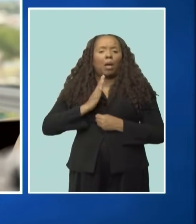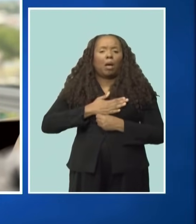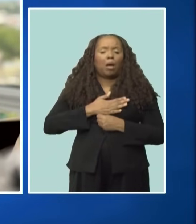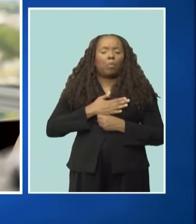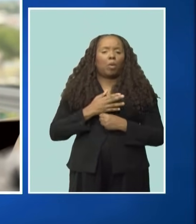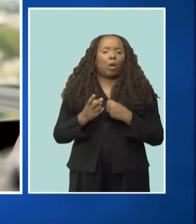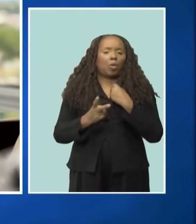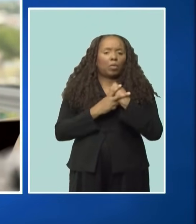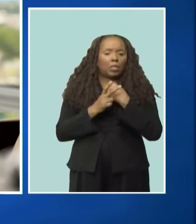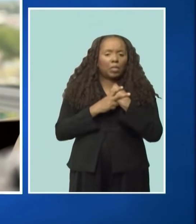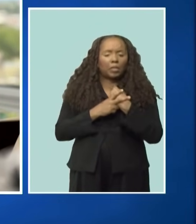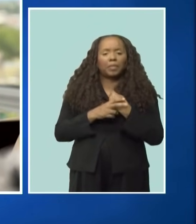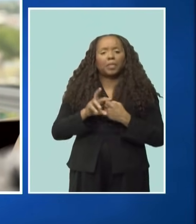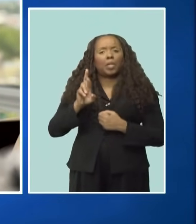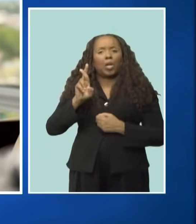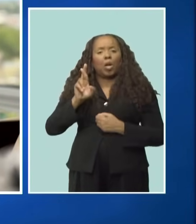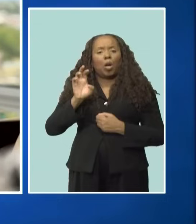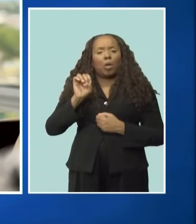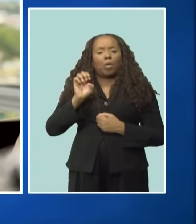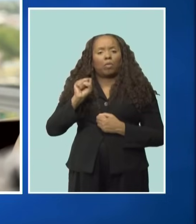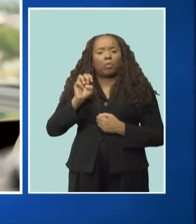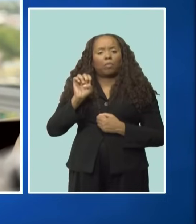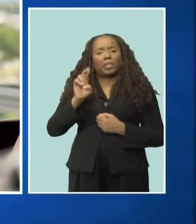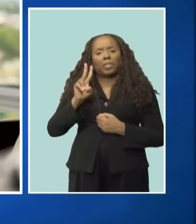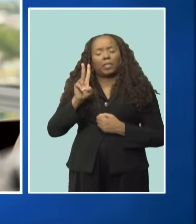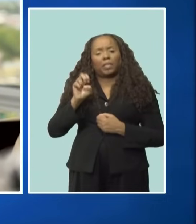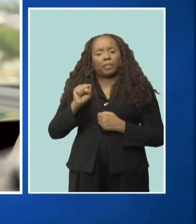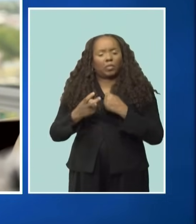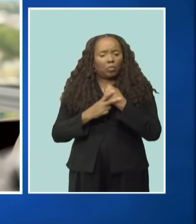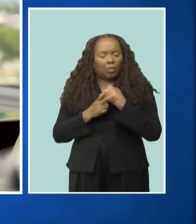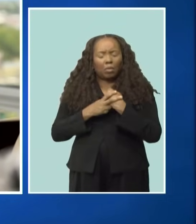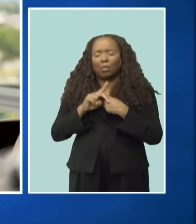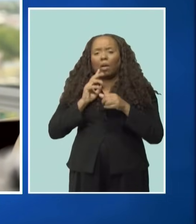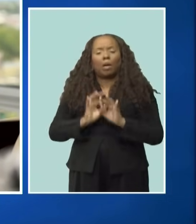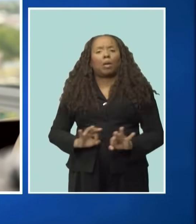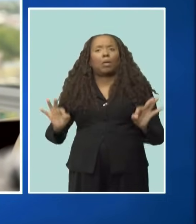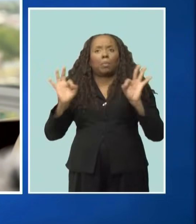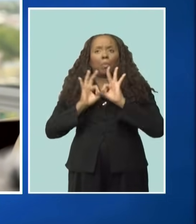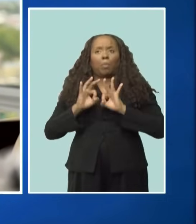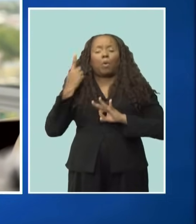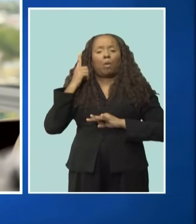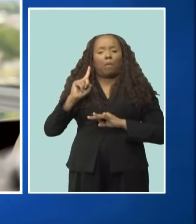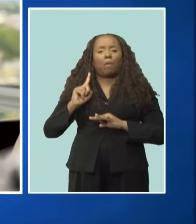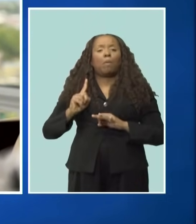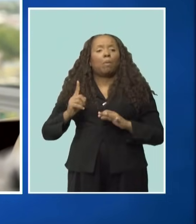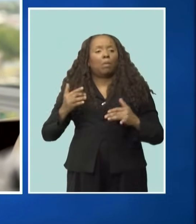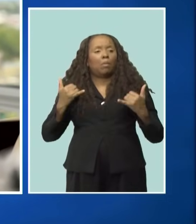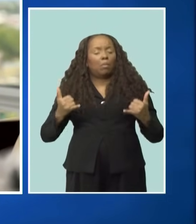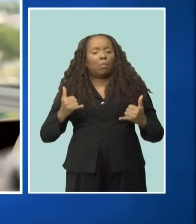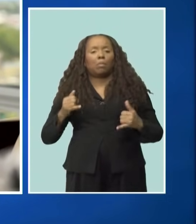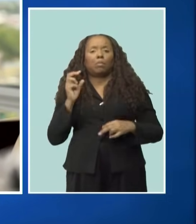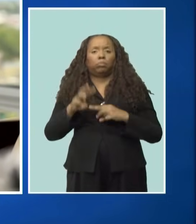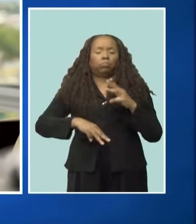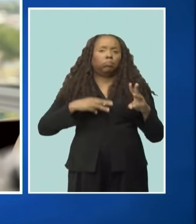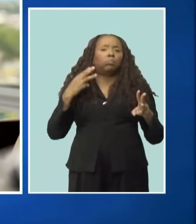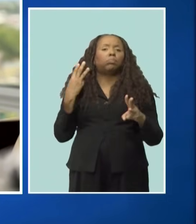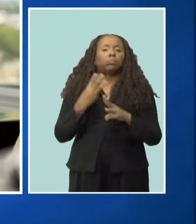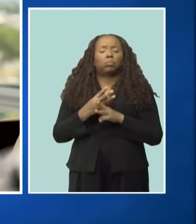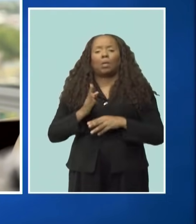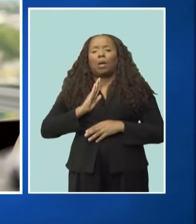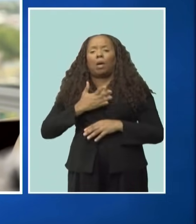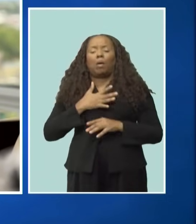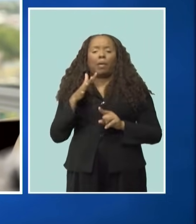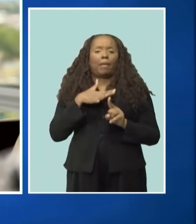a very strong buffer, and that is especially important in today's global uncertainty or environment of